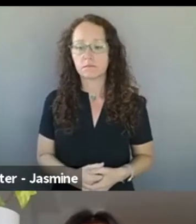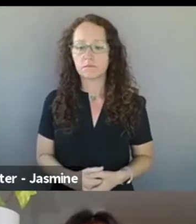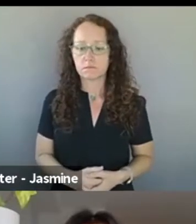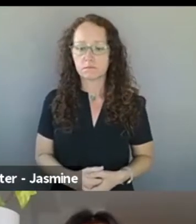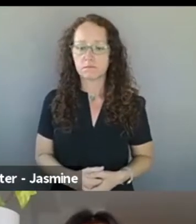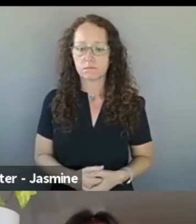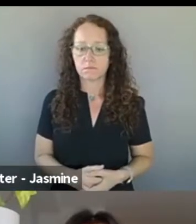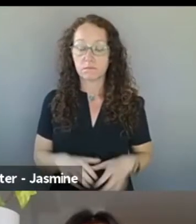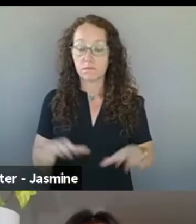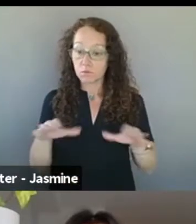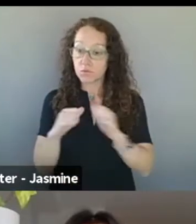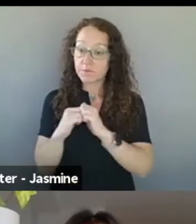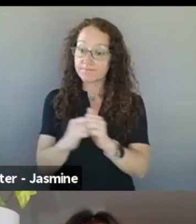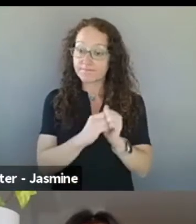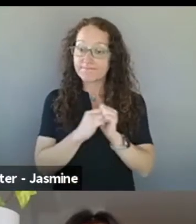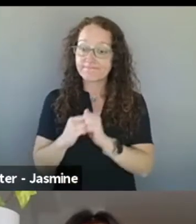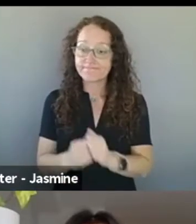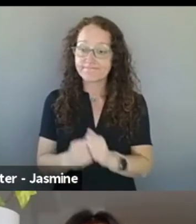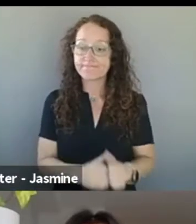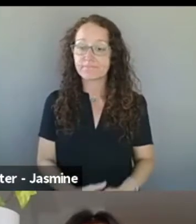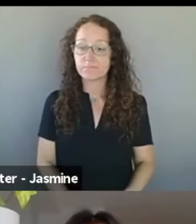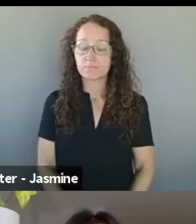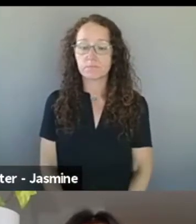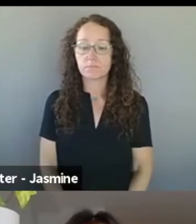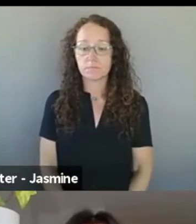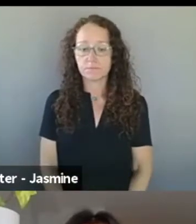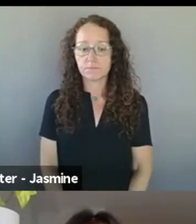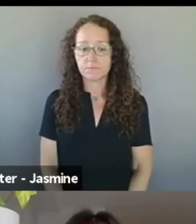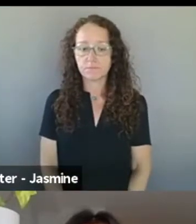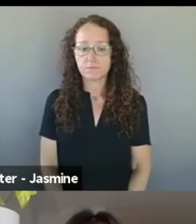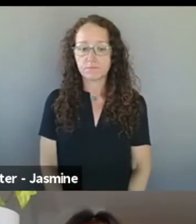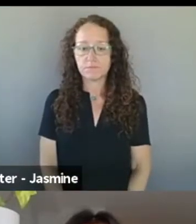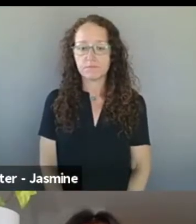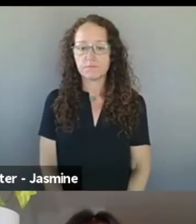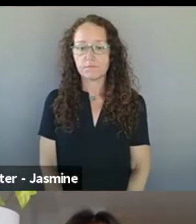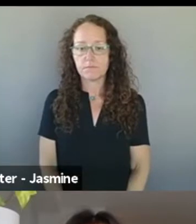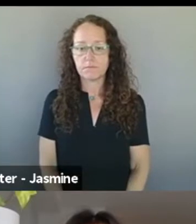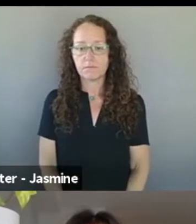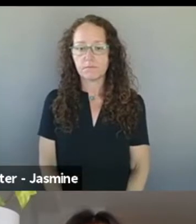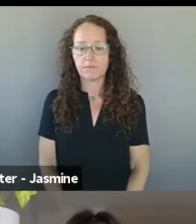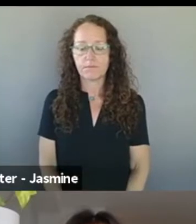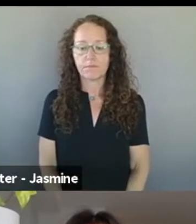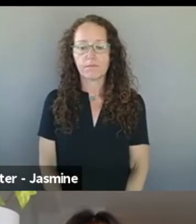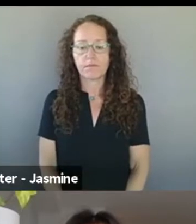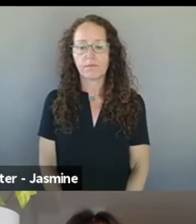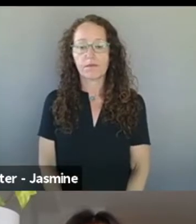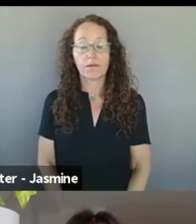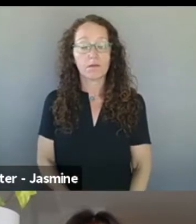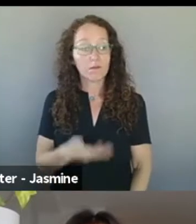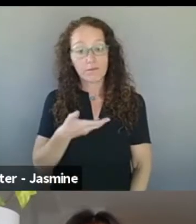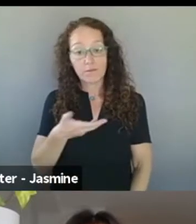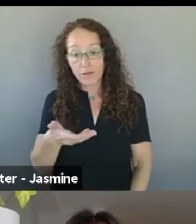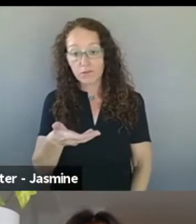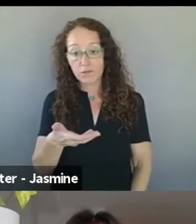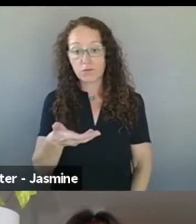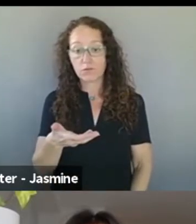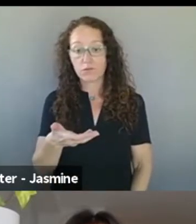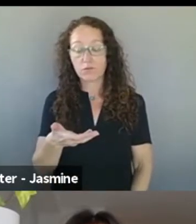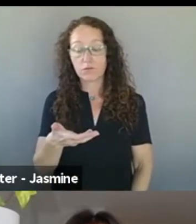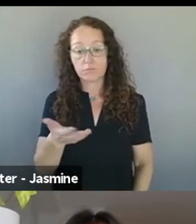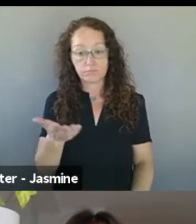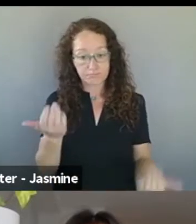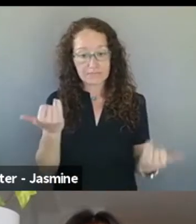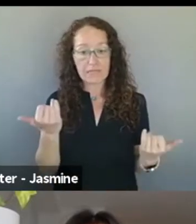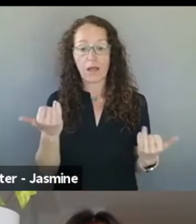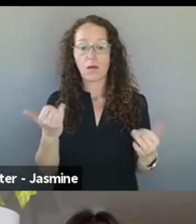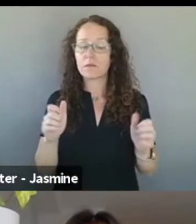Let's do it together. I invite you to reach in and hit unmute. And we're going to say their